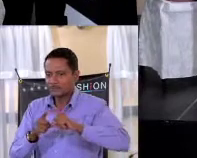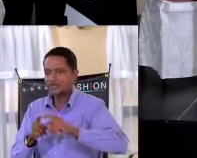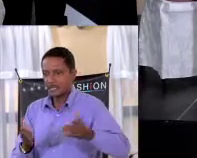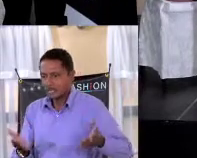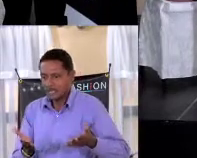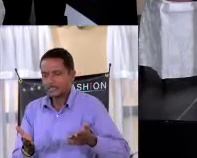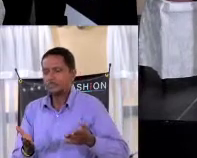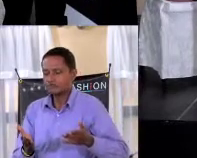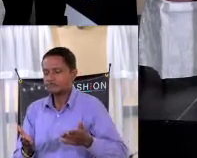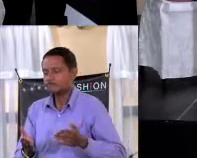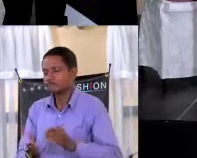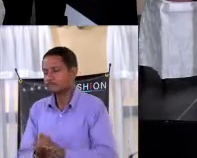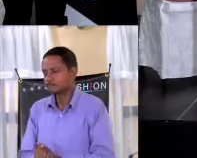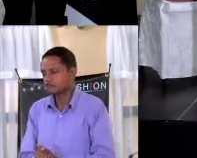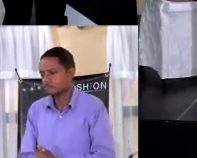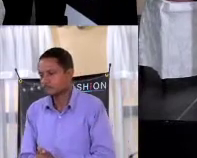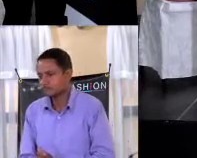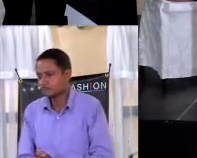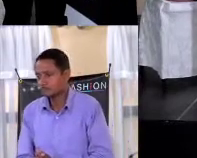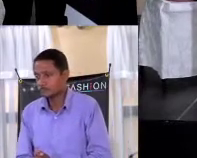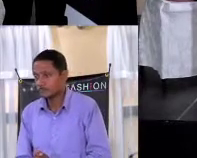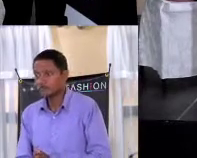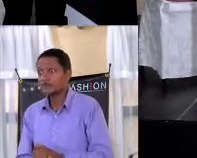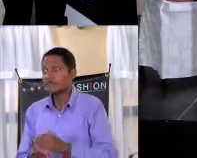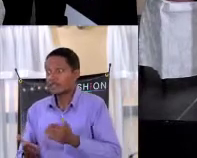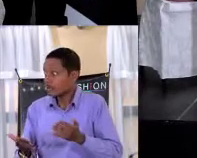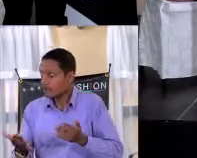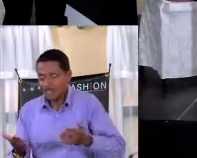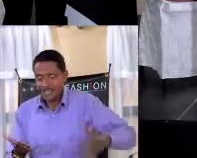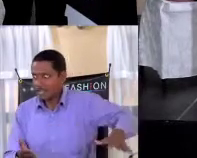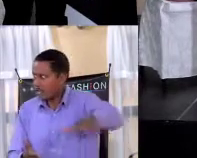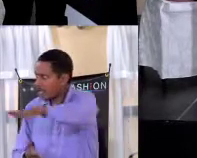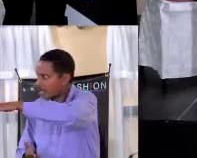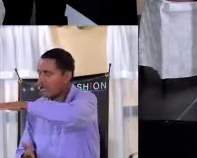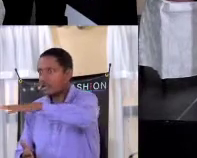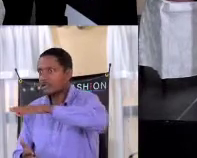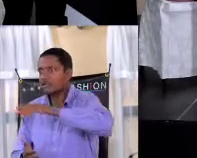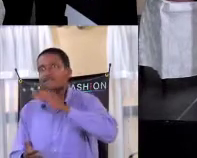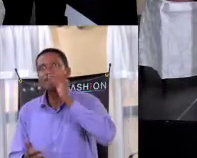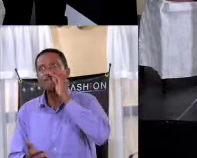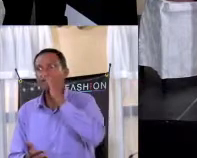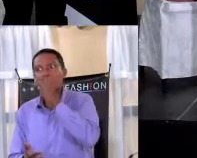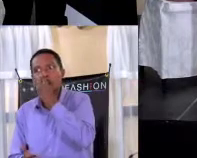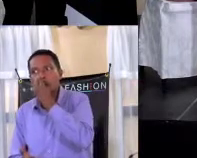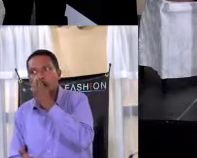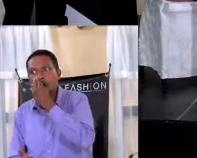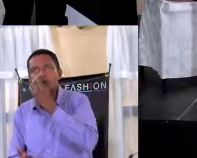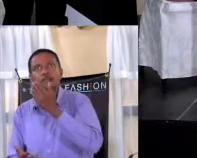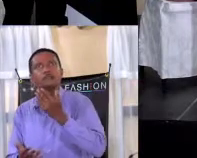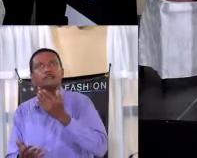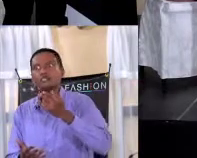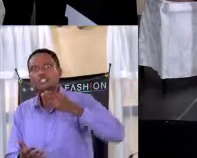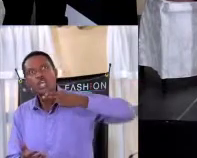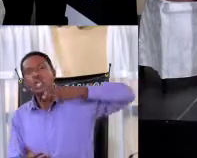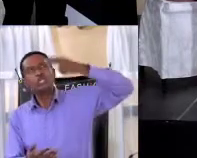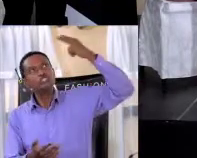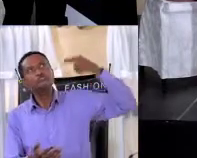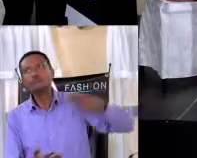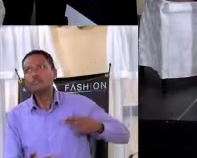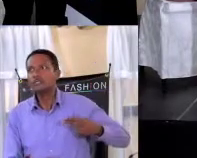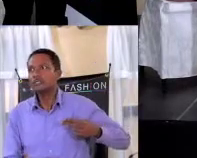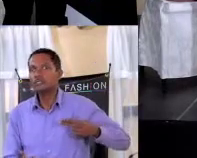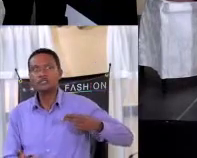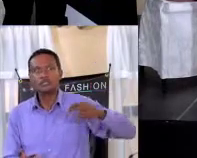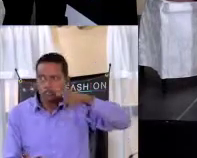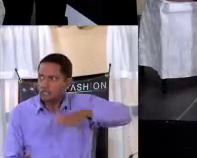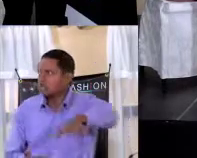look towards are right around you. The flora, the fauna, the history, the geography,